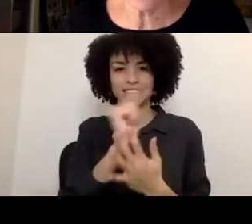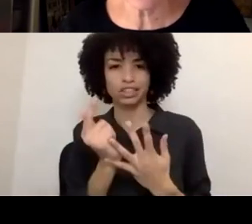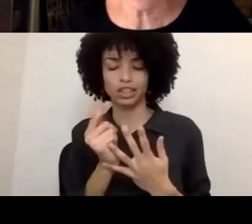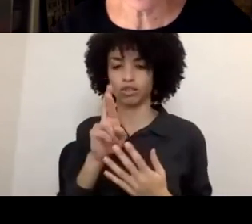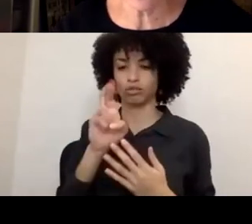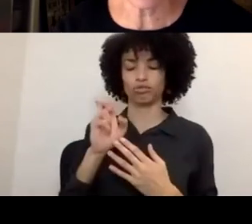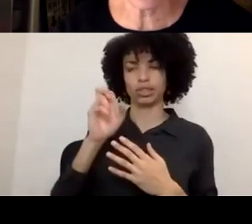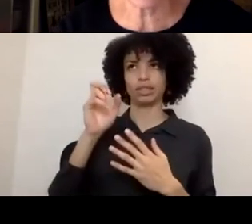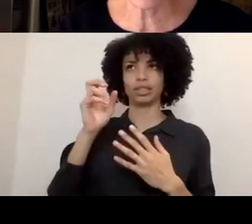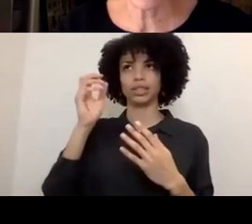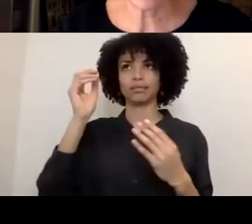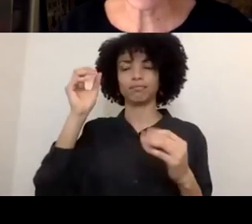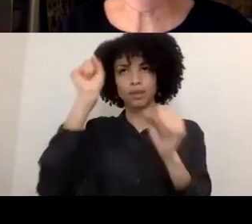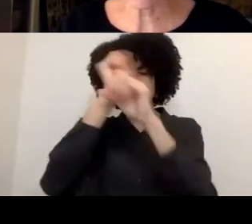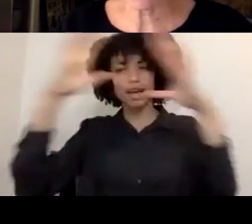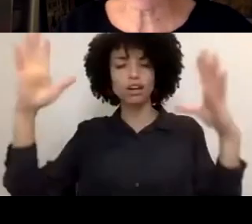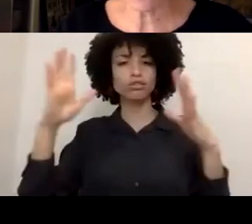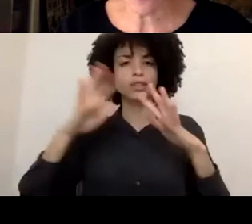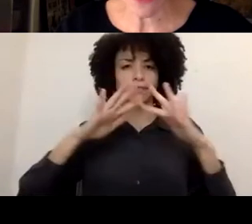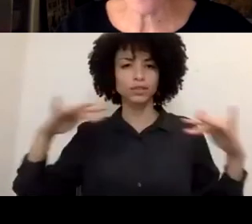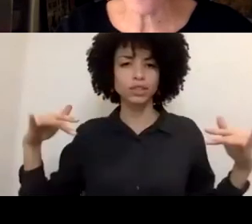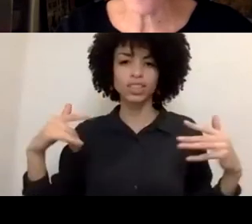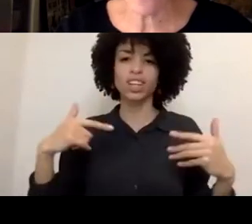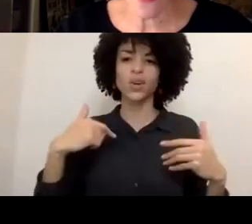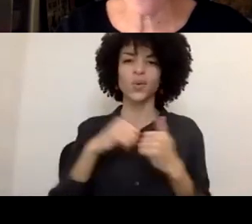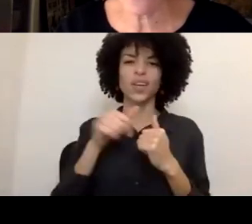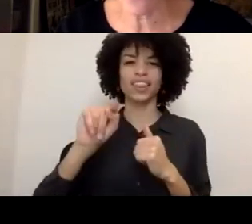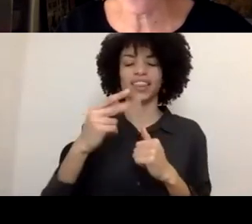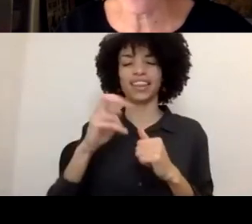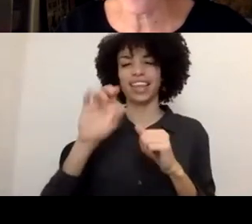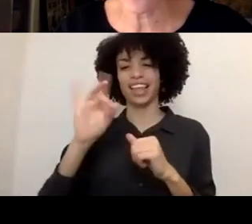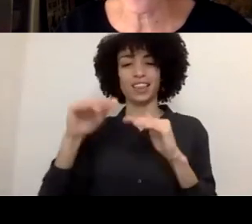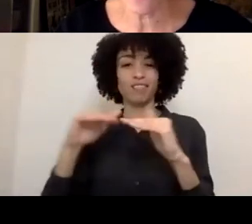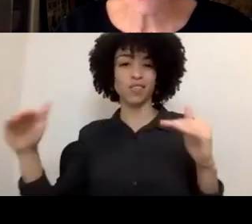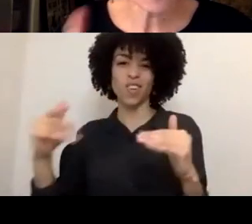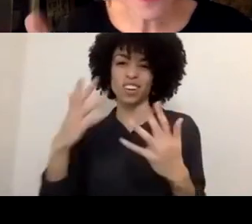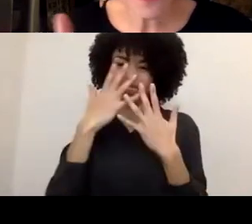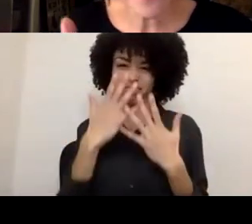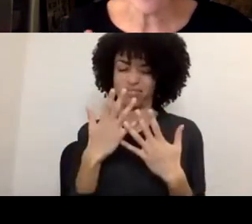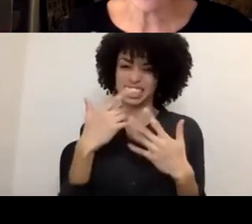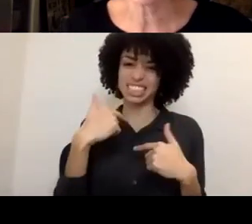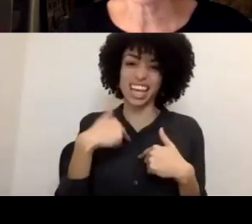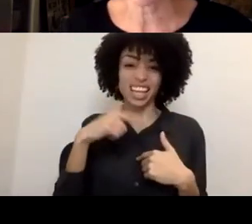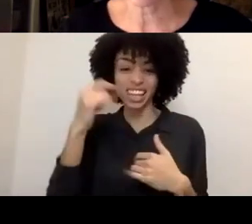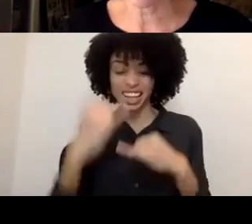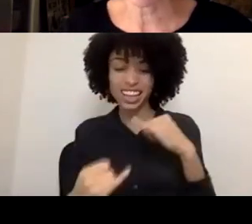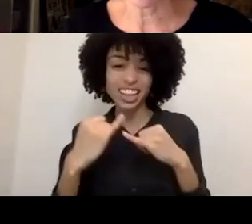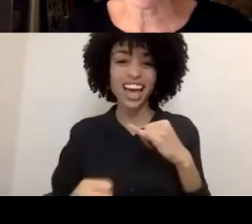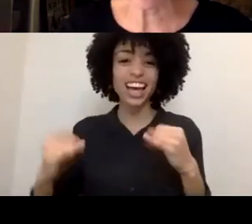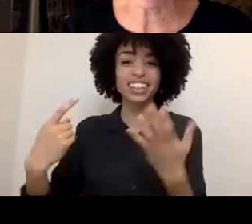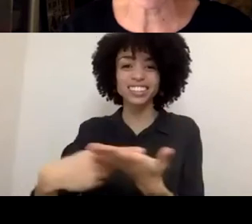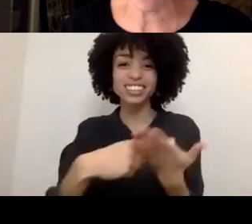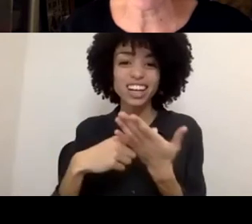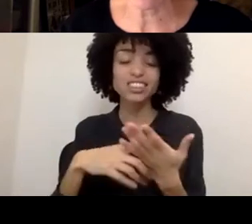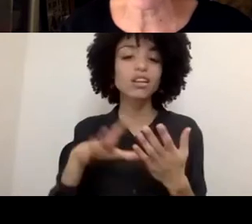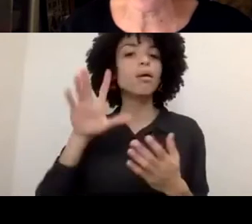Diversity series with the 8th Floor. And honestly, I'm a bit sad that this is the last of the 3 discussions, but it's certainly not our last ever